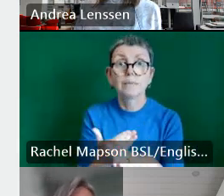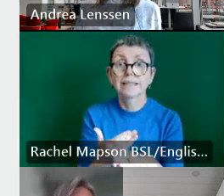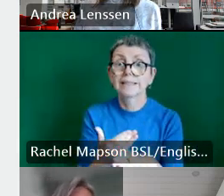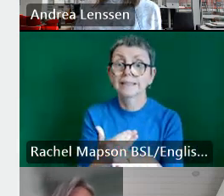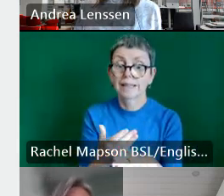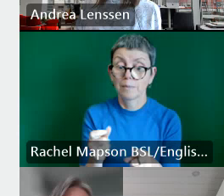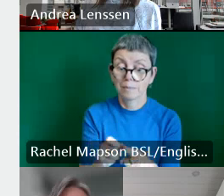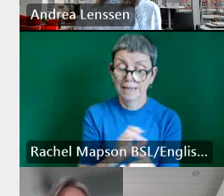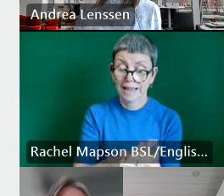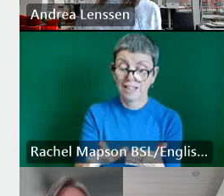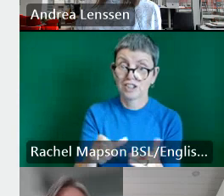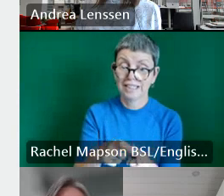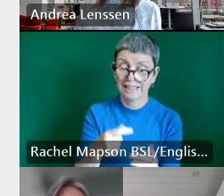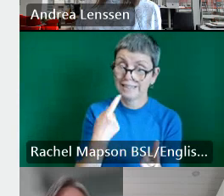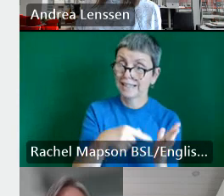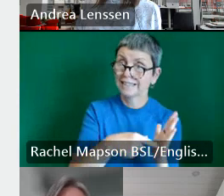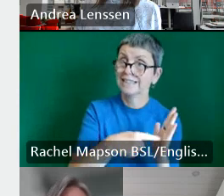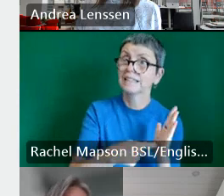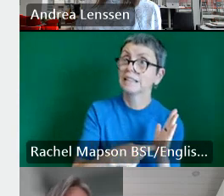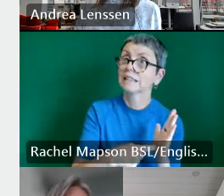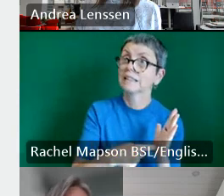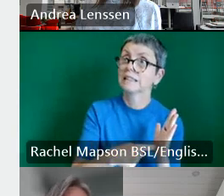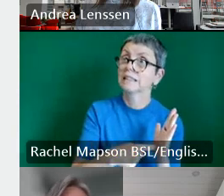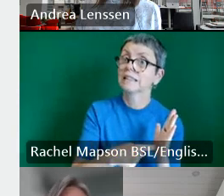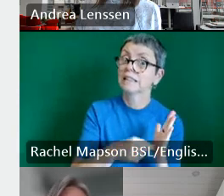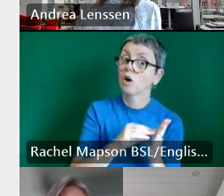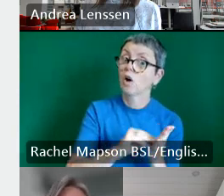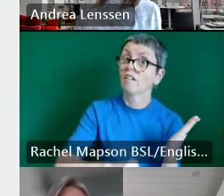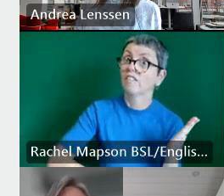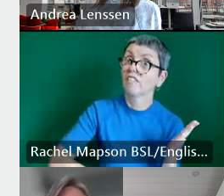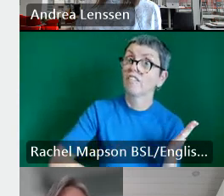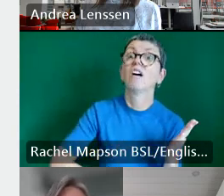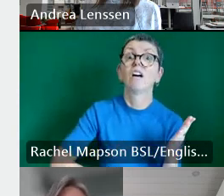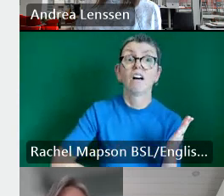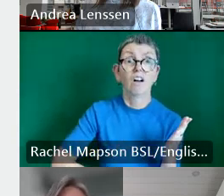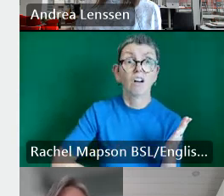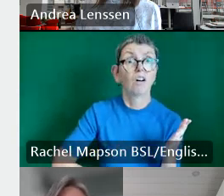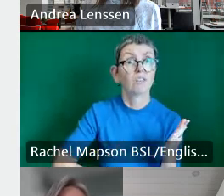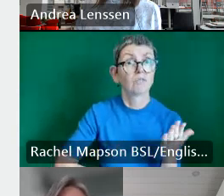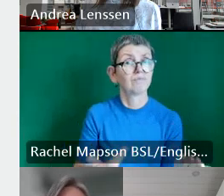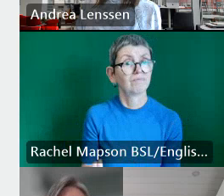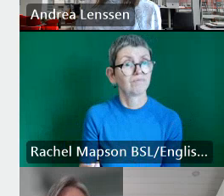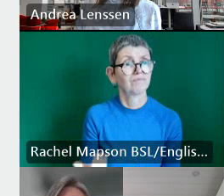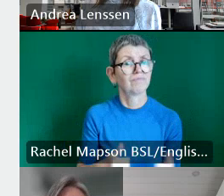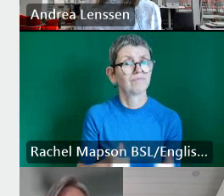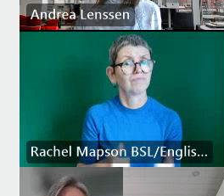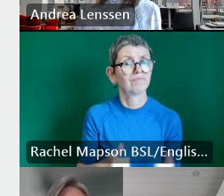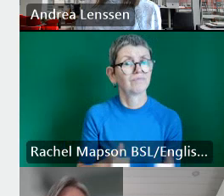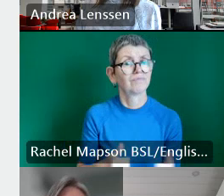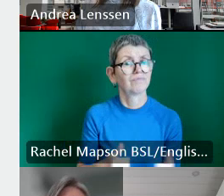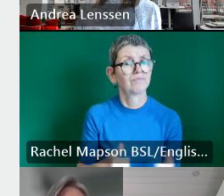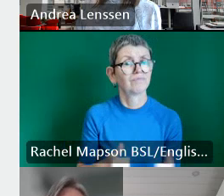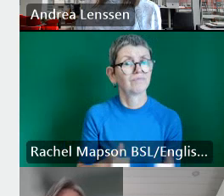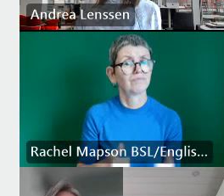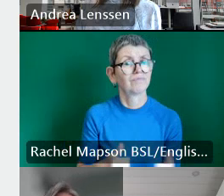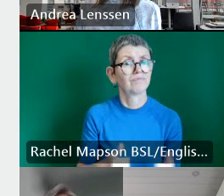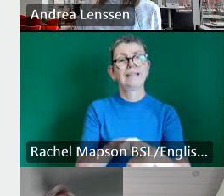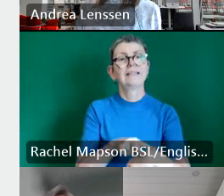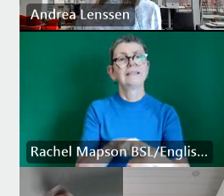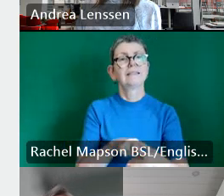this is something that's really important to kind of focus on. Police harassment. So